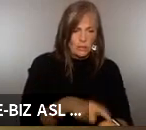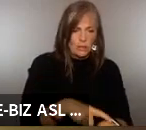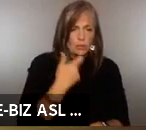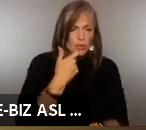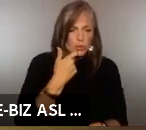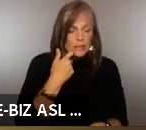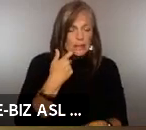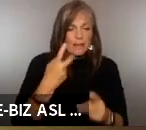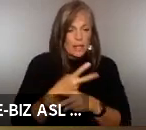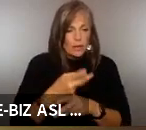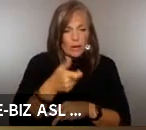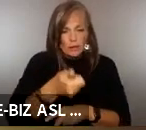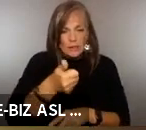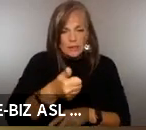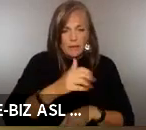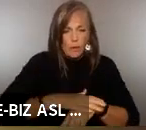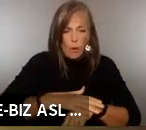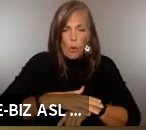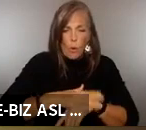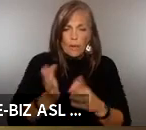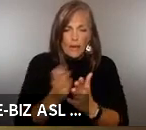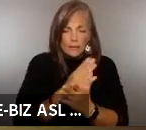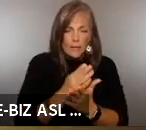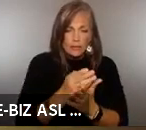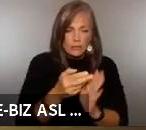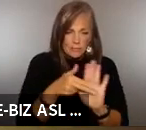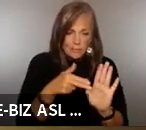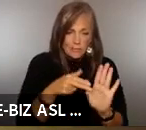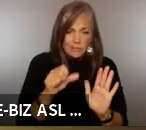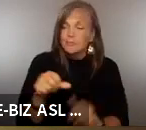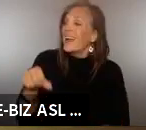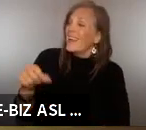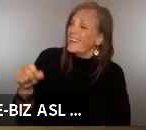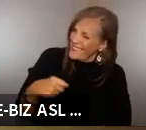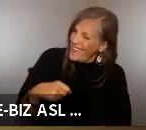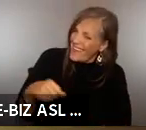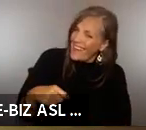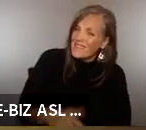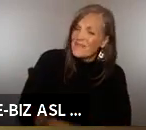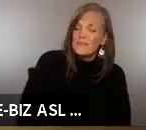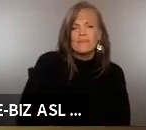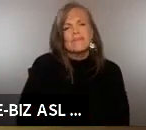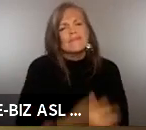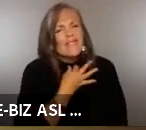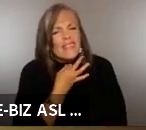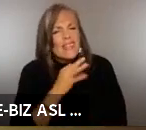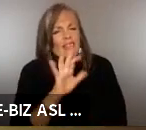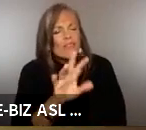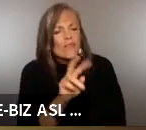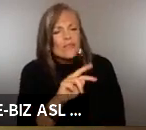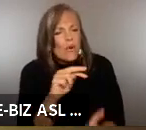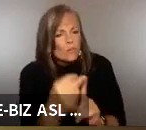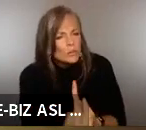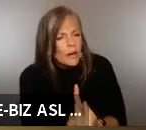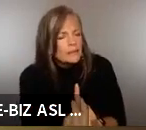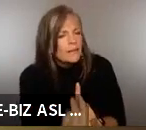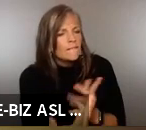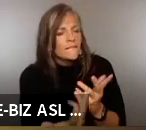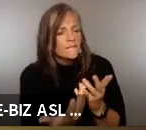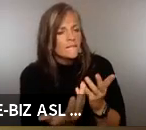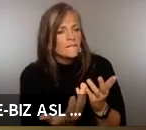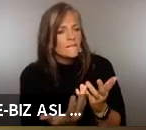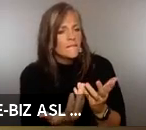spectrum. Yes. And so this was probably I'm curious of your perspective in coming into a room to talk